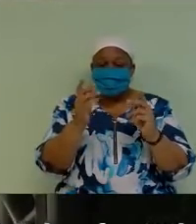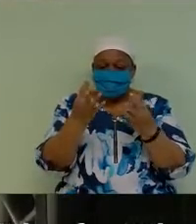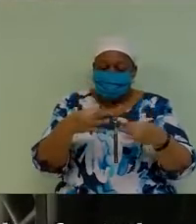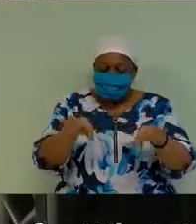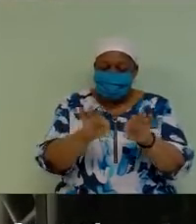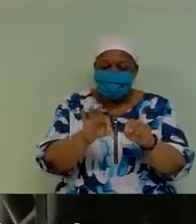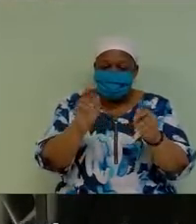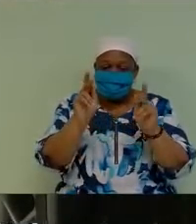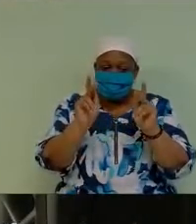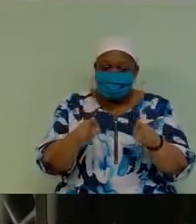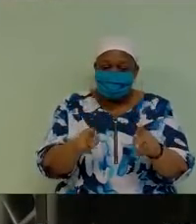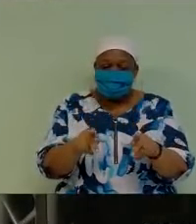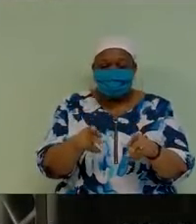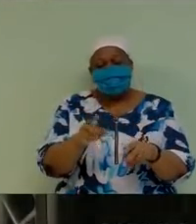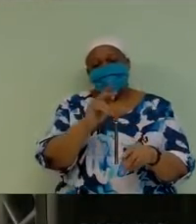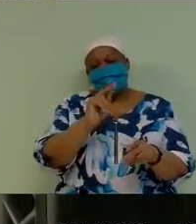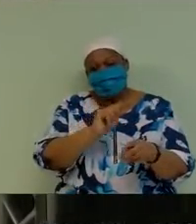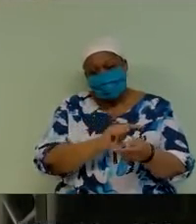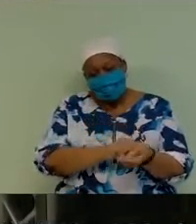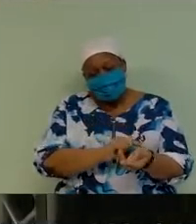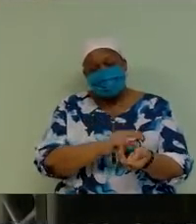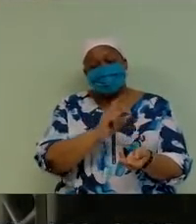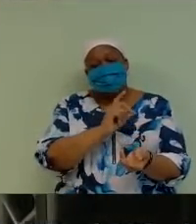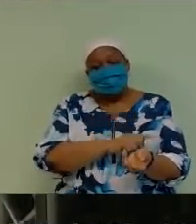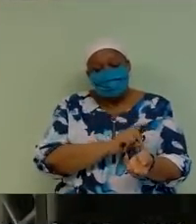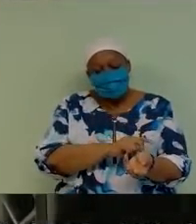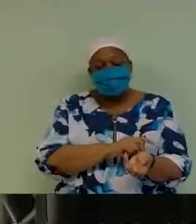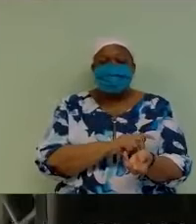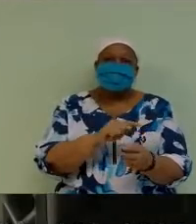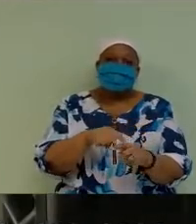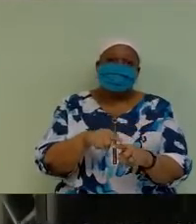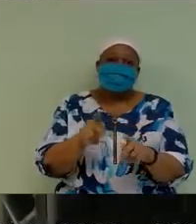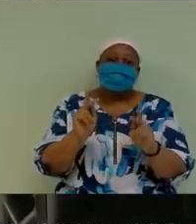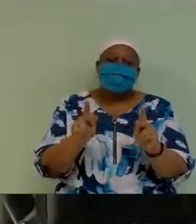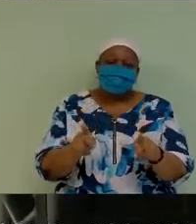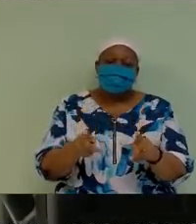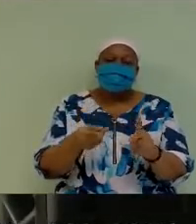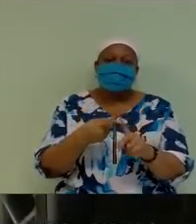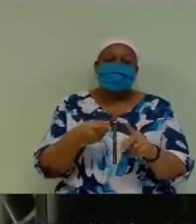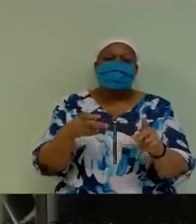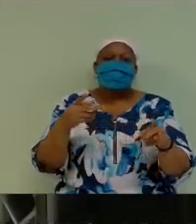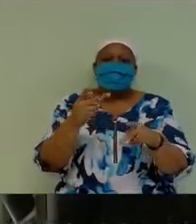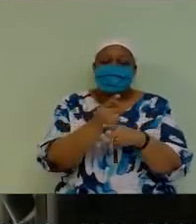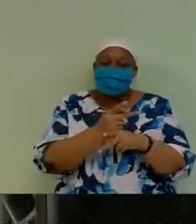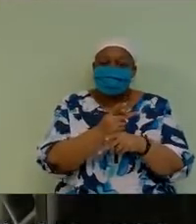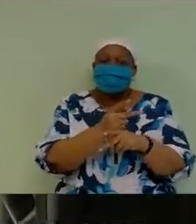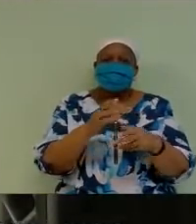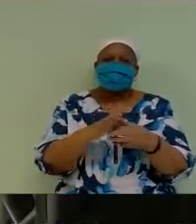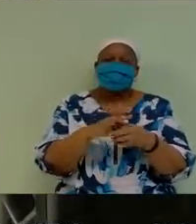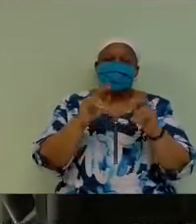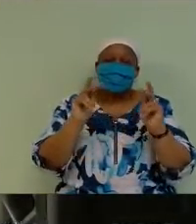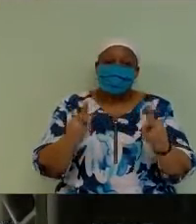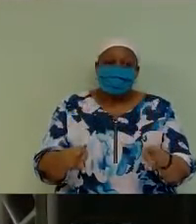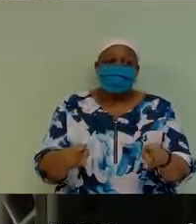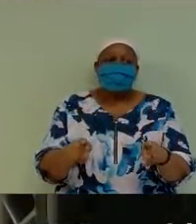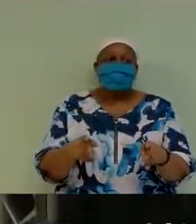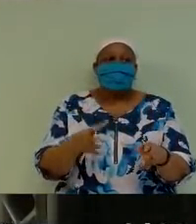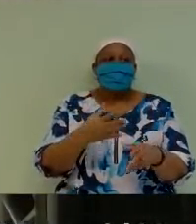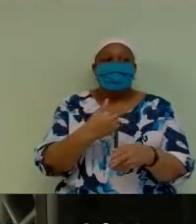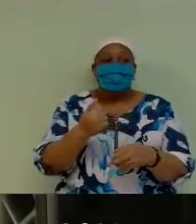those individuals who would have participated in taking care of individual